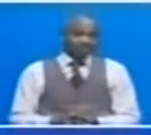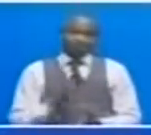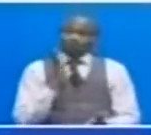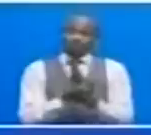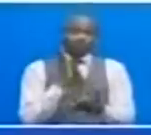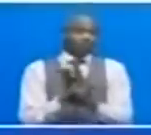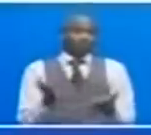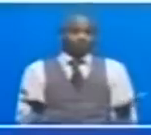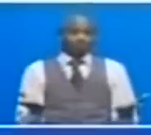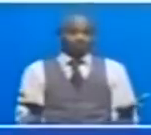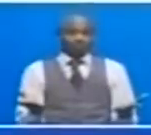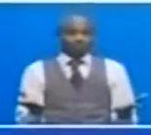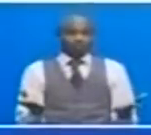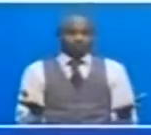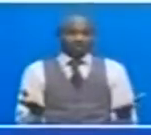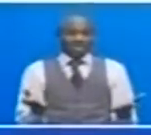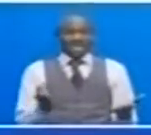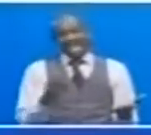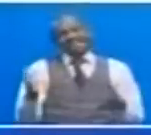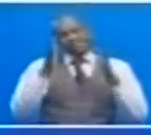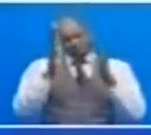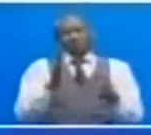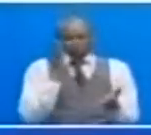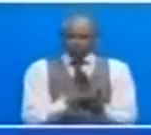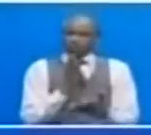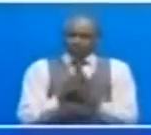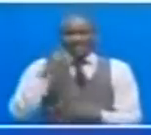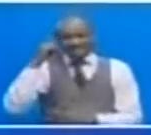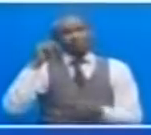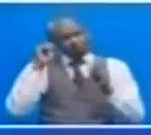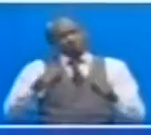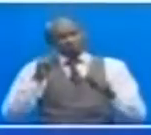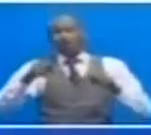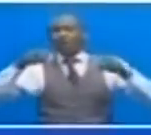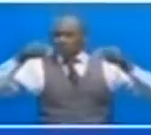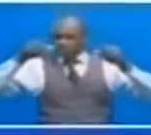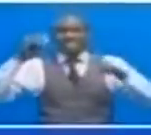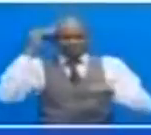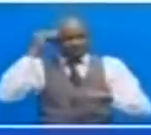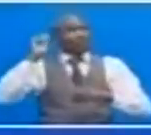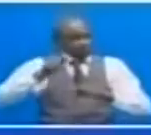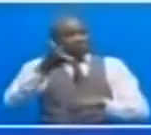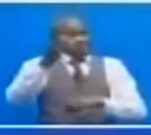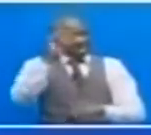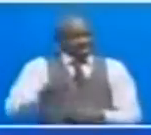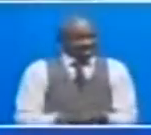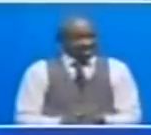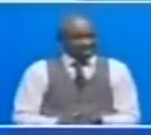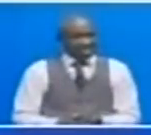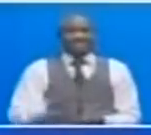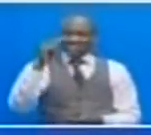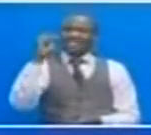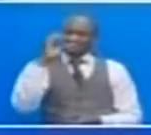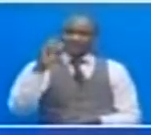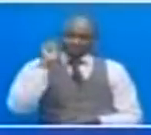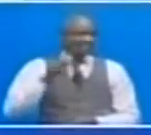surely can anybody ever dream of quality education? TSC should have written